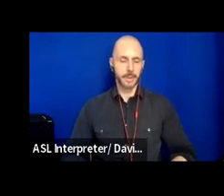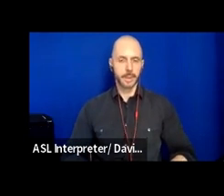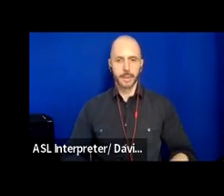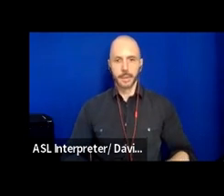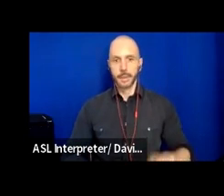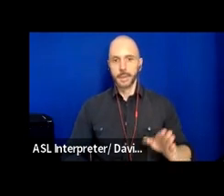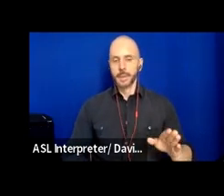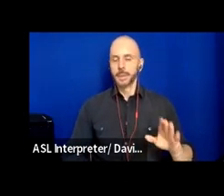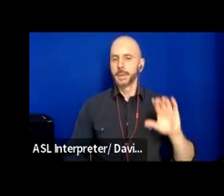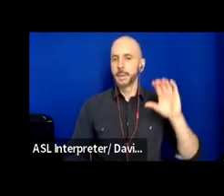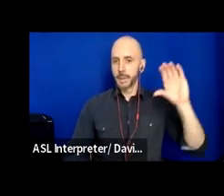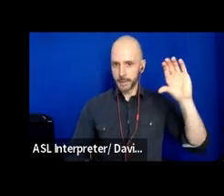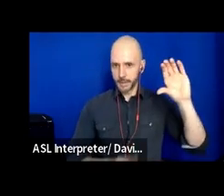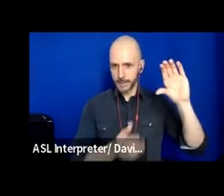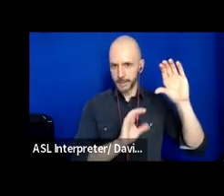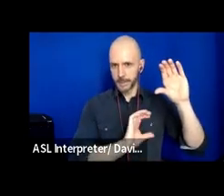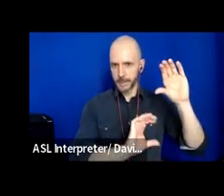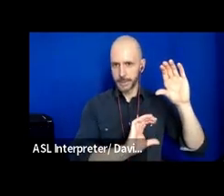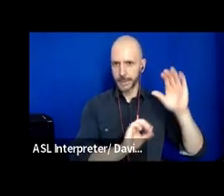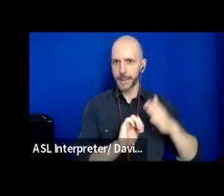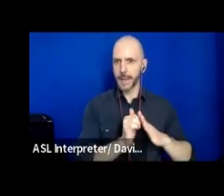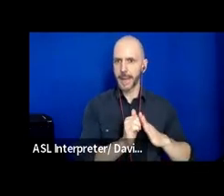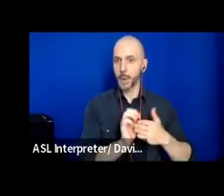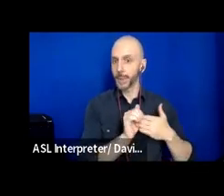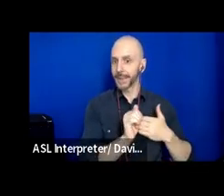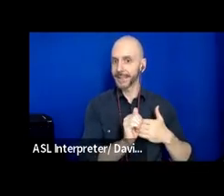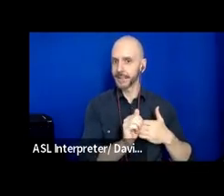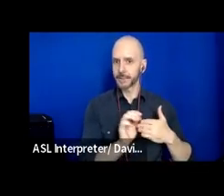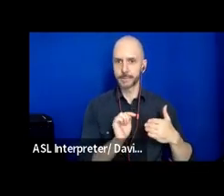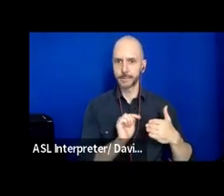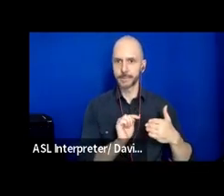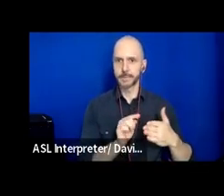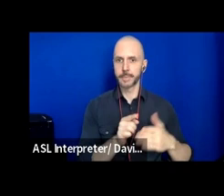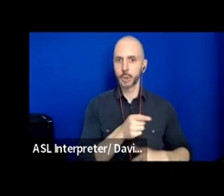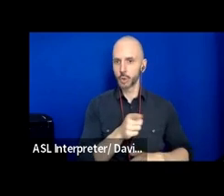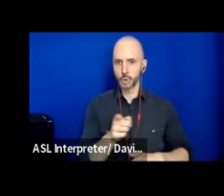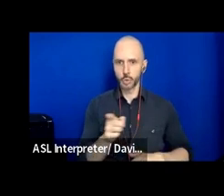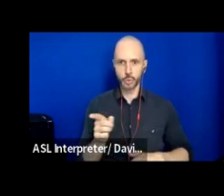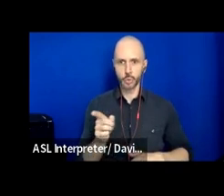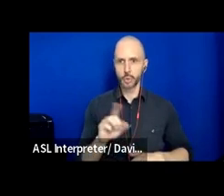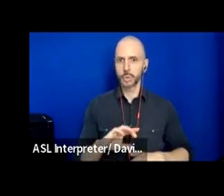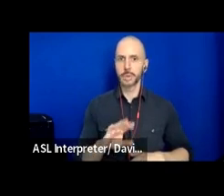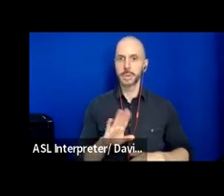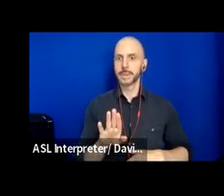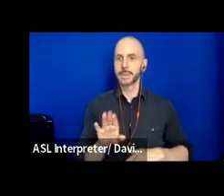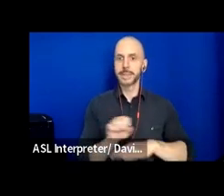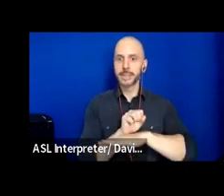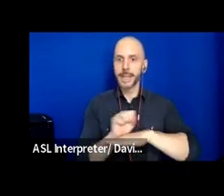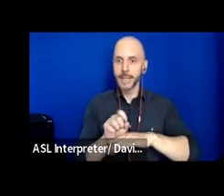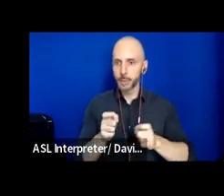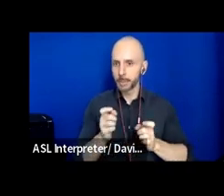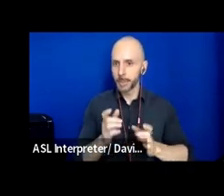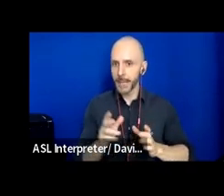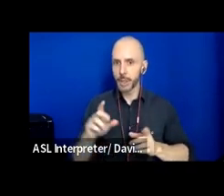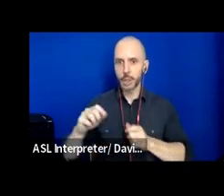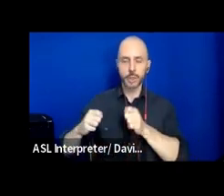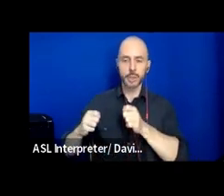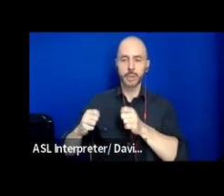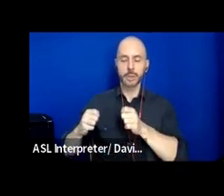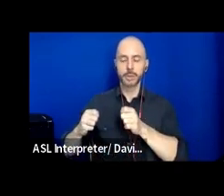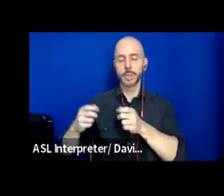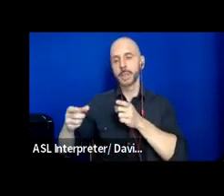you who are, say, equity liaison roles, you are stage managers, you're the director, or you might even be a